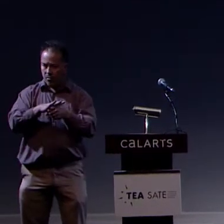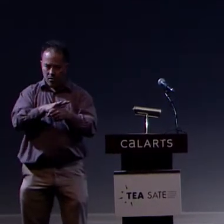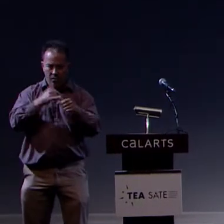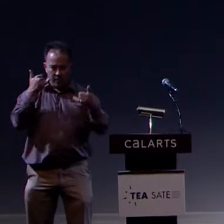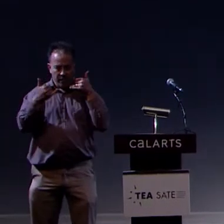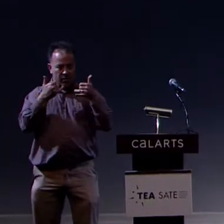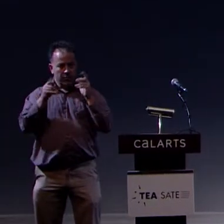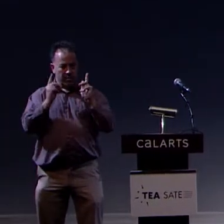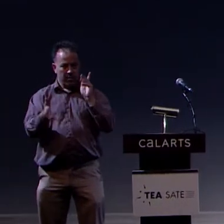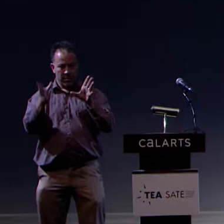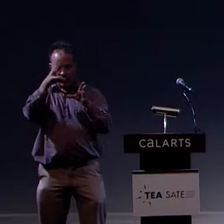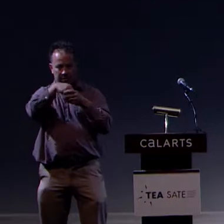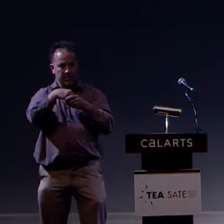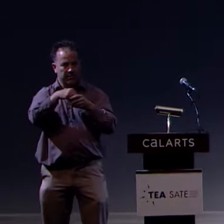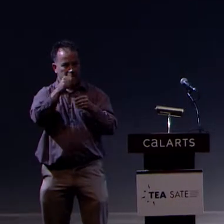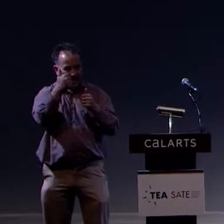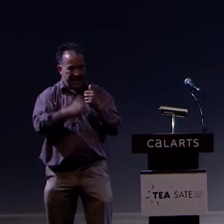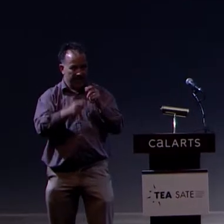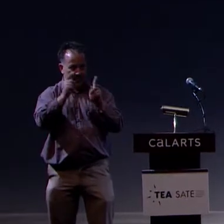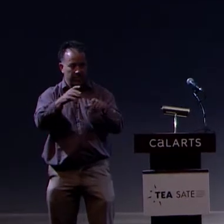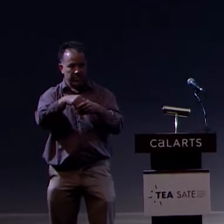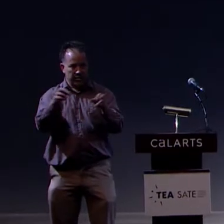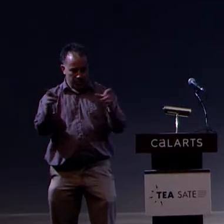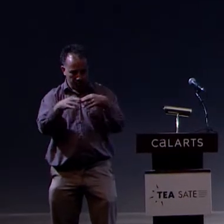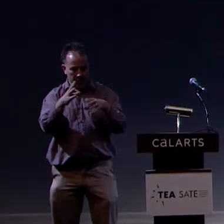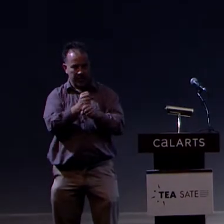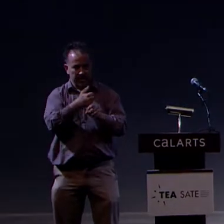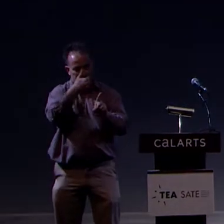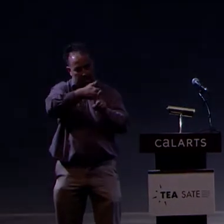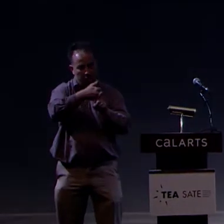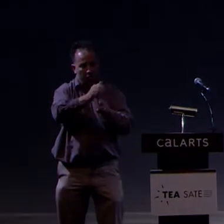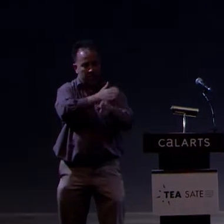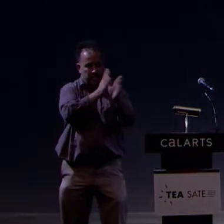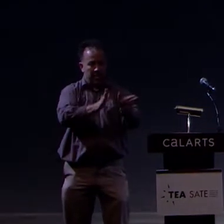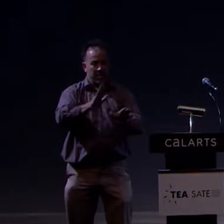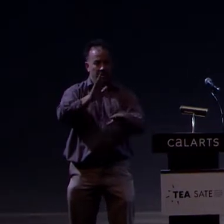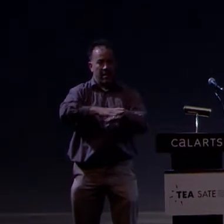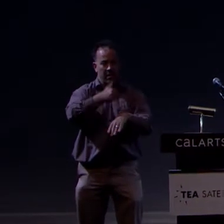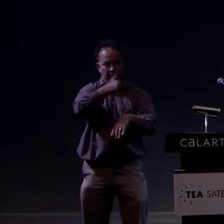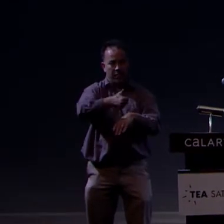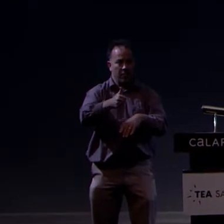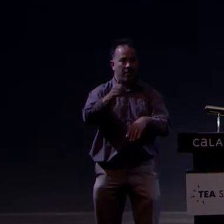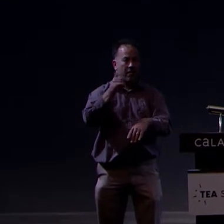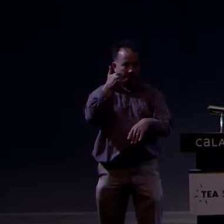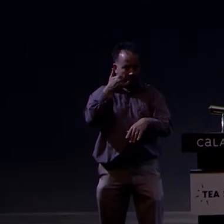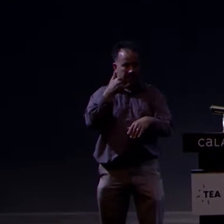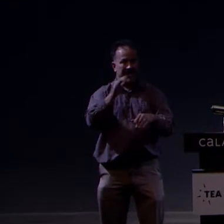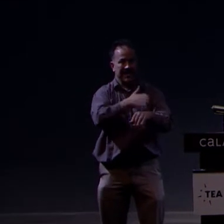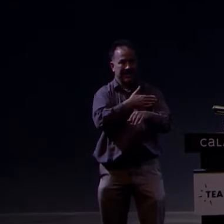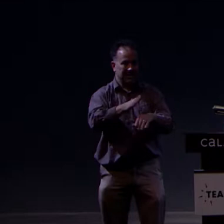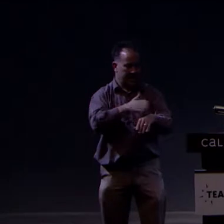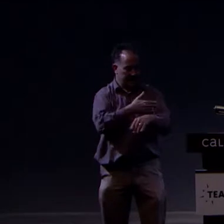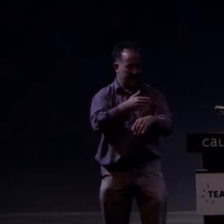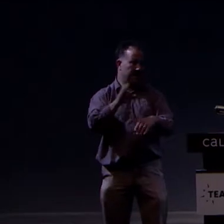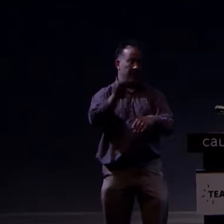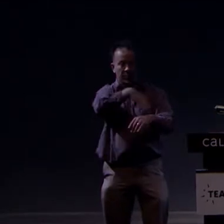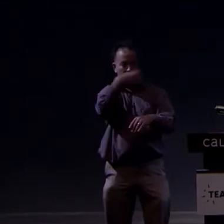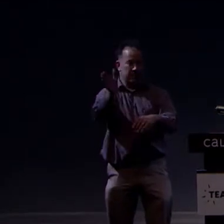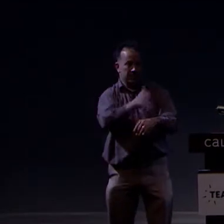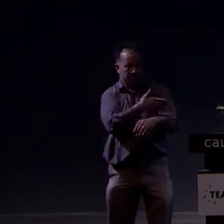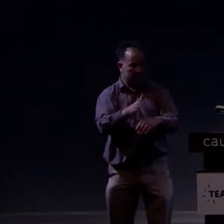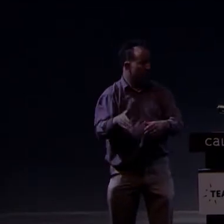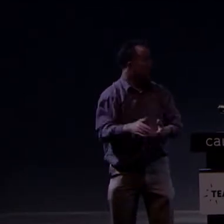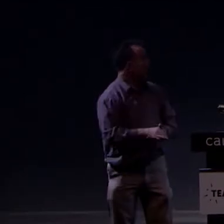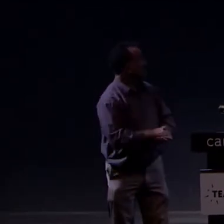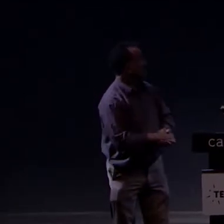who are participating, so that every single person in the room gets their own singer on their own phone, and they sing Christmas carols. Is that going,